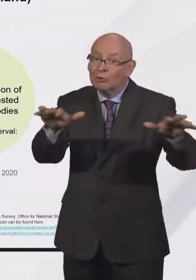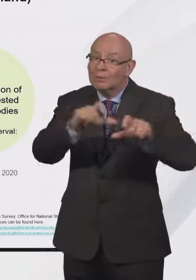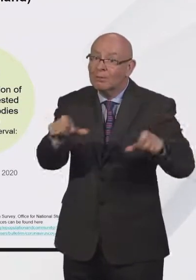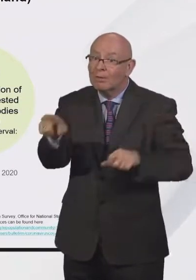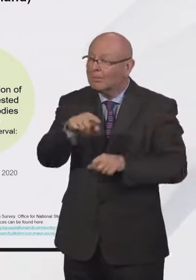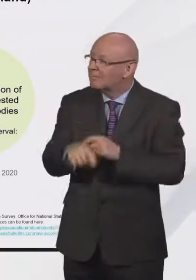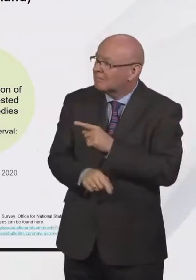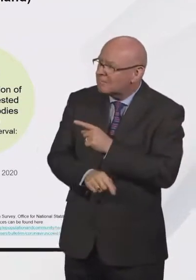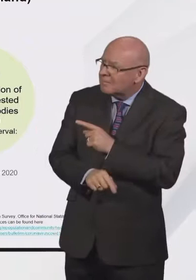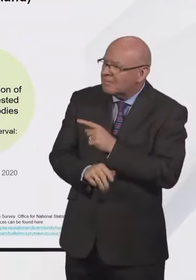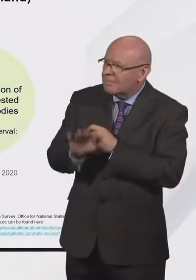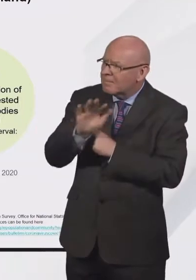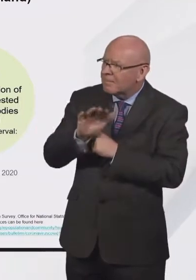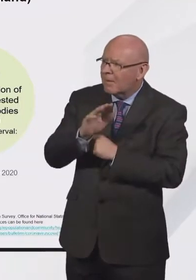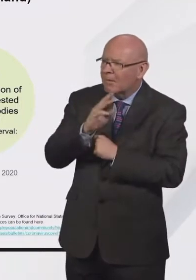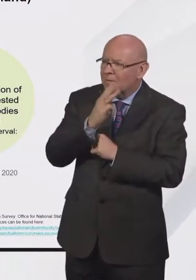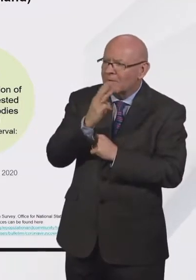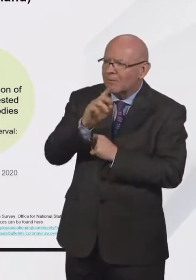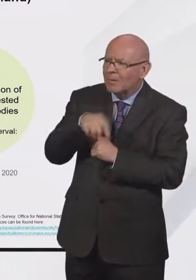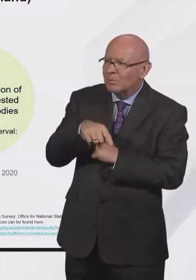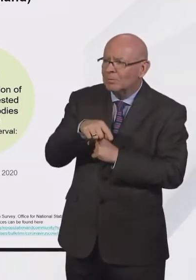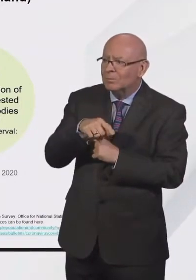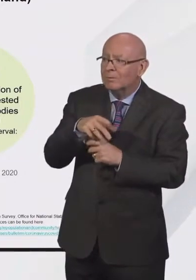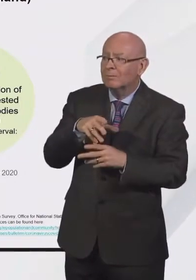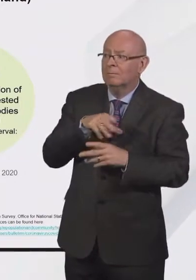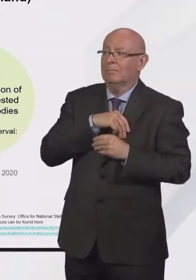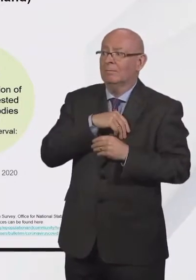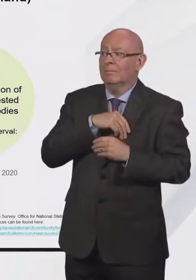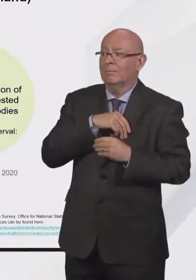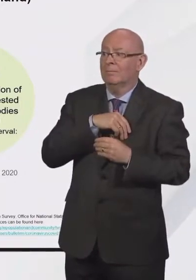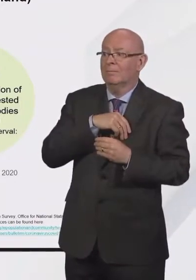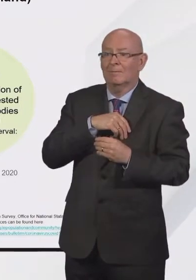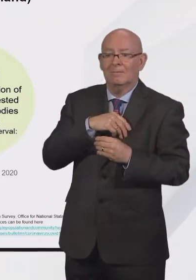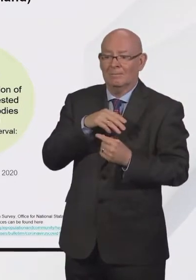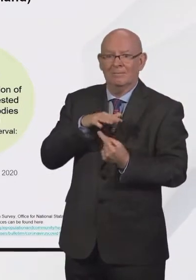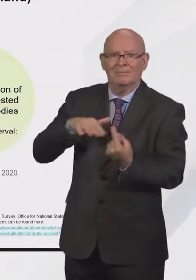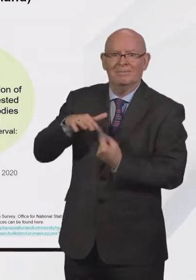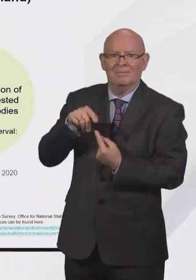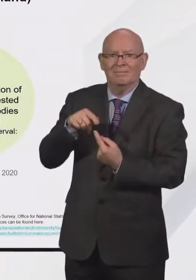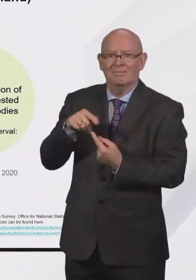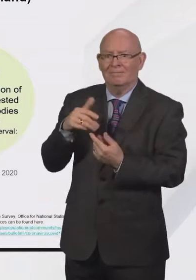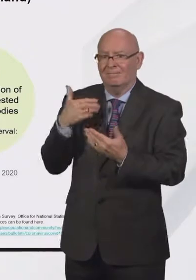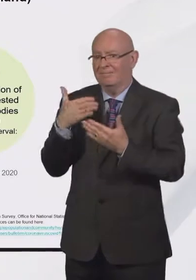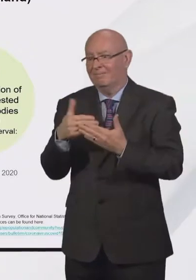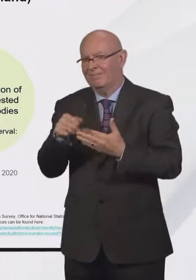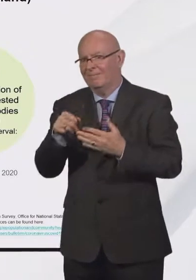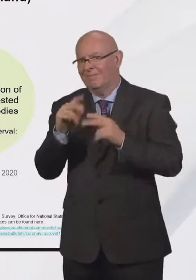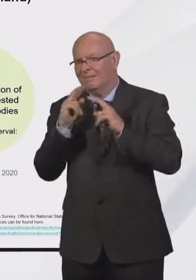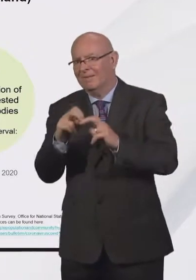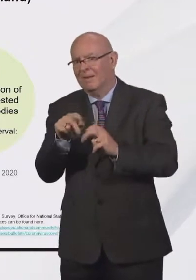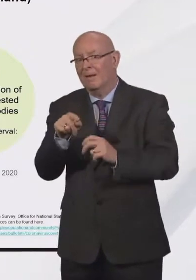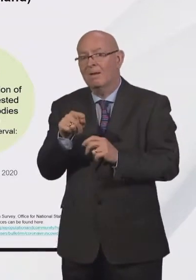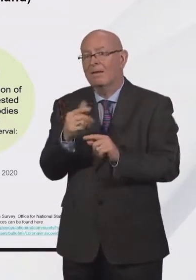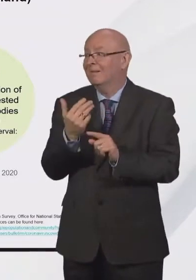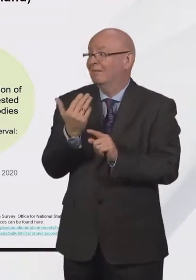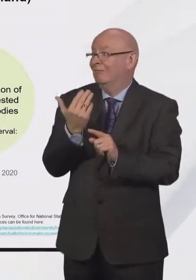That's 0.06% of the population with COVID still present. And just as a reminder, something